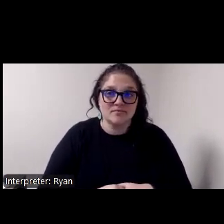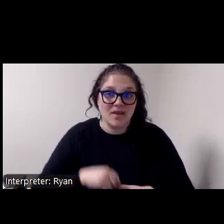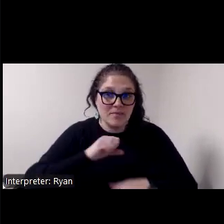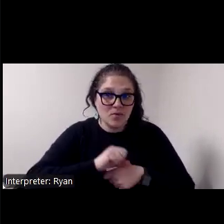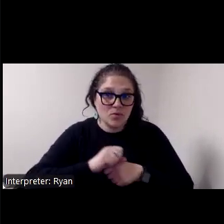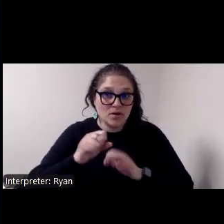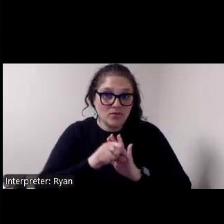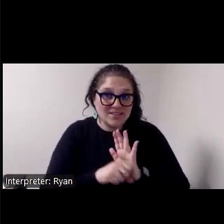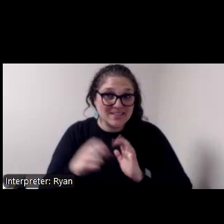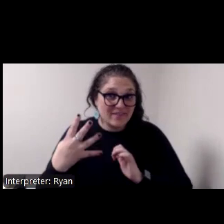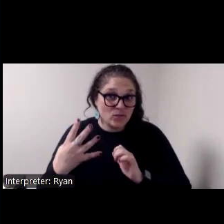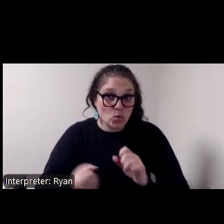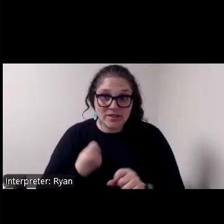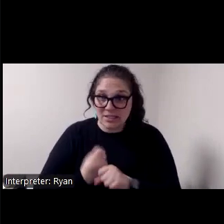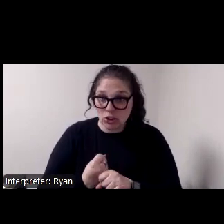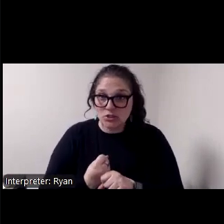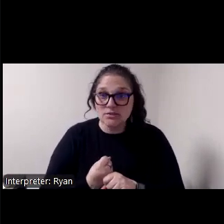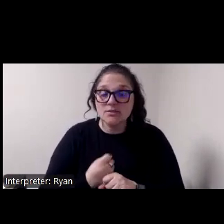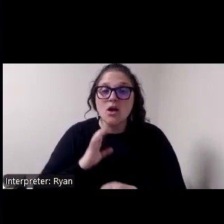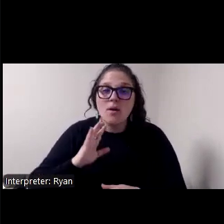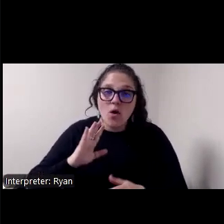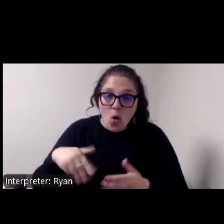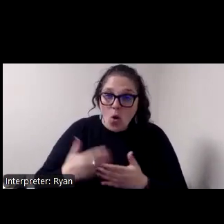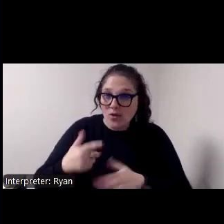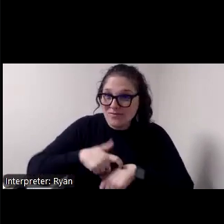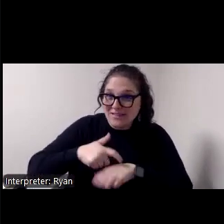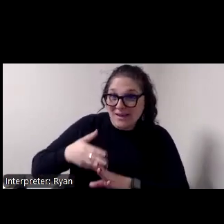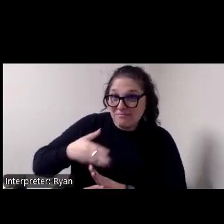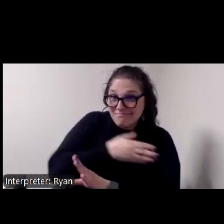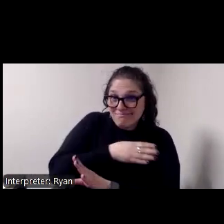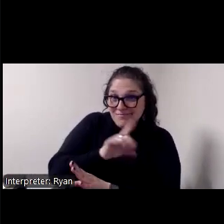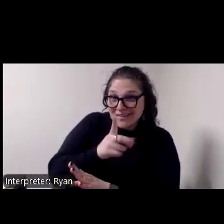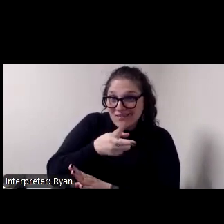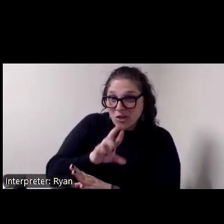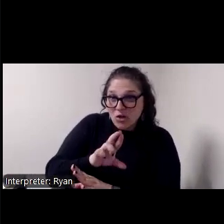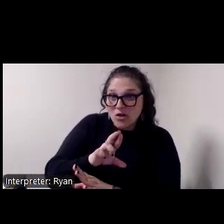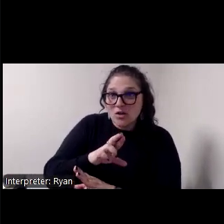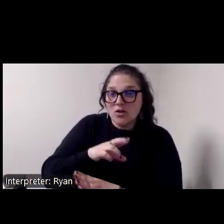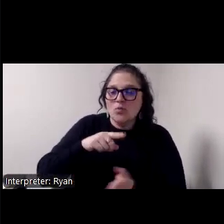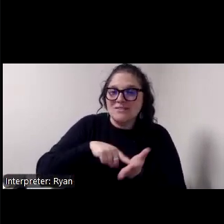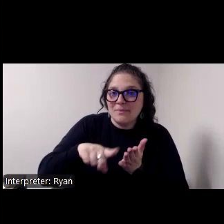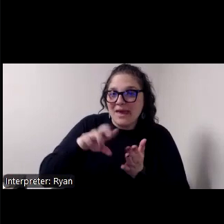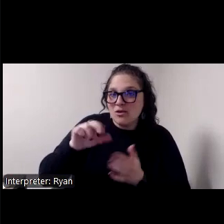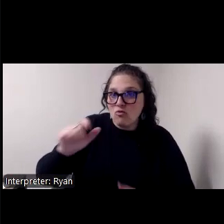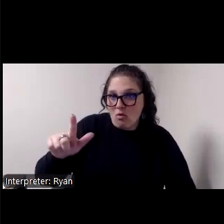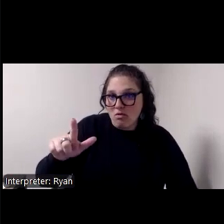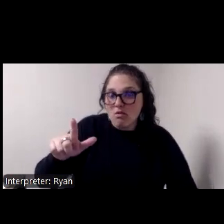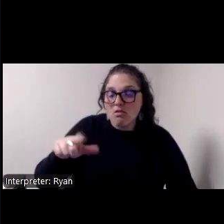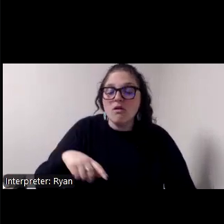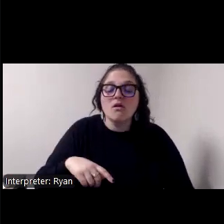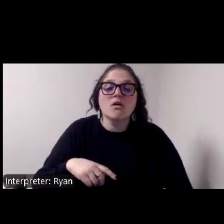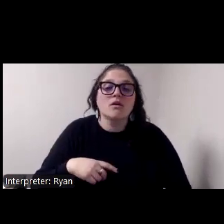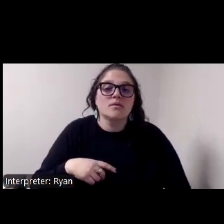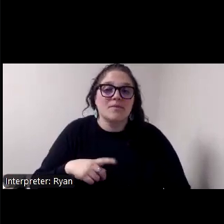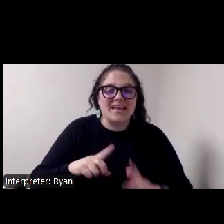for about 4 years now. All of my time before DVR was with payroll services. I started